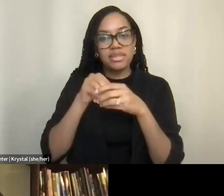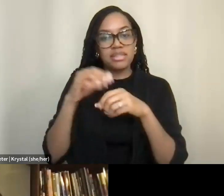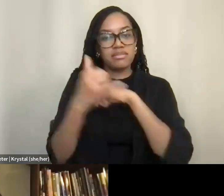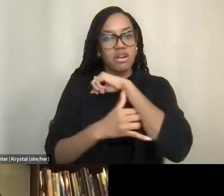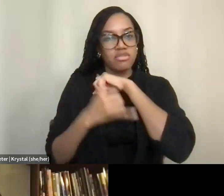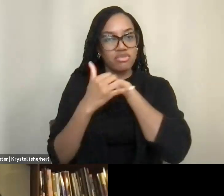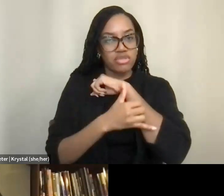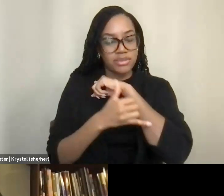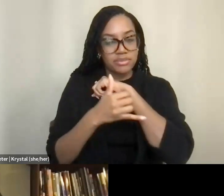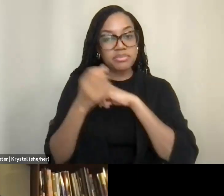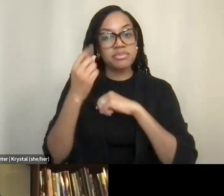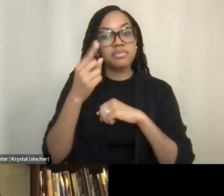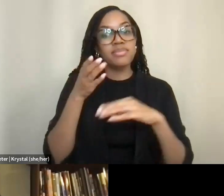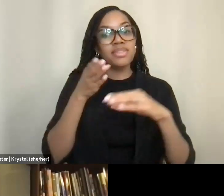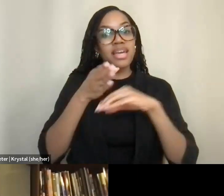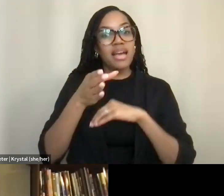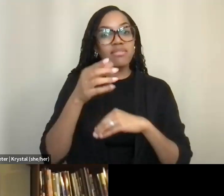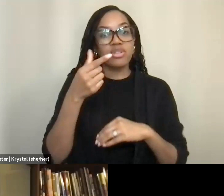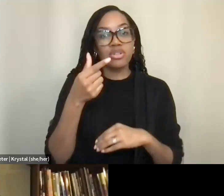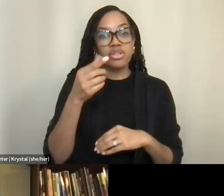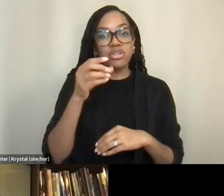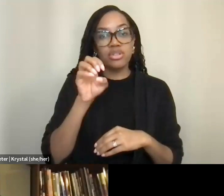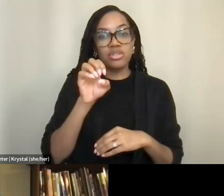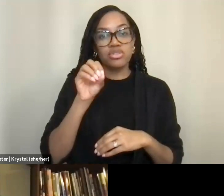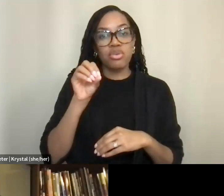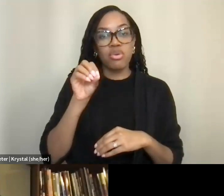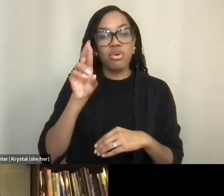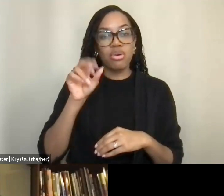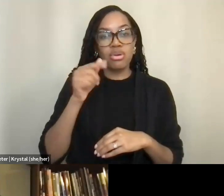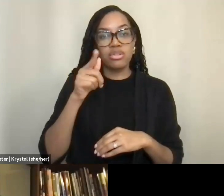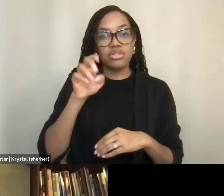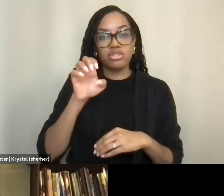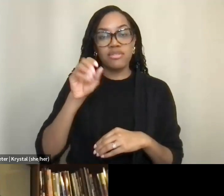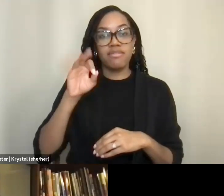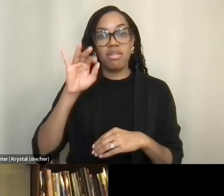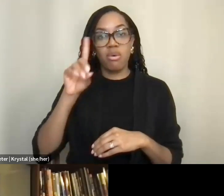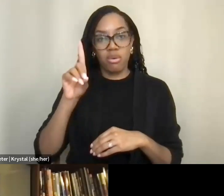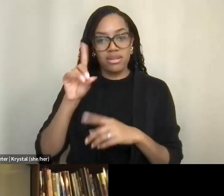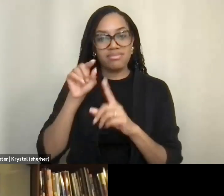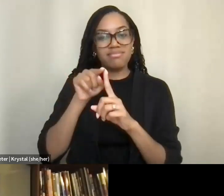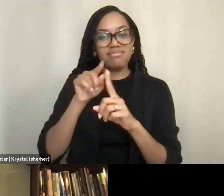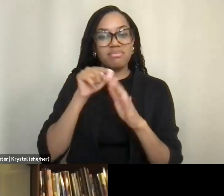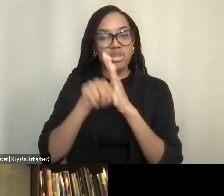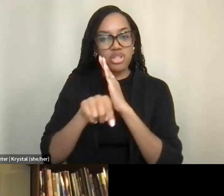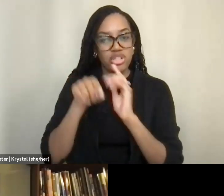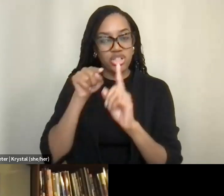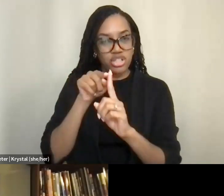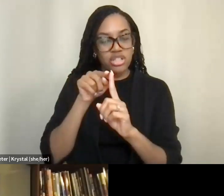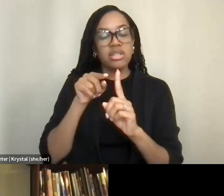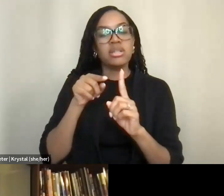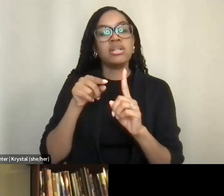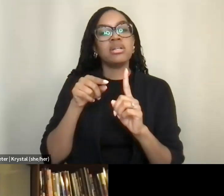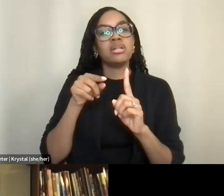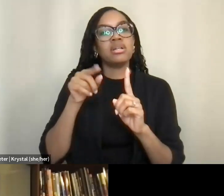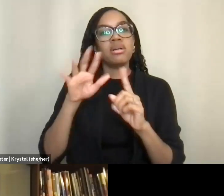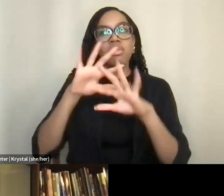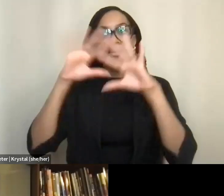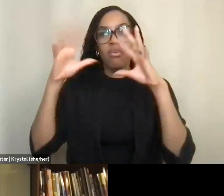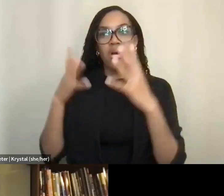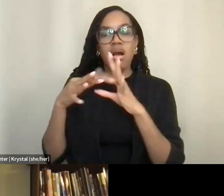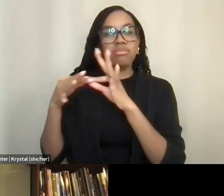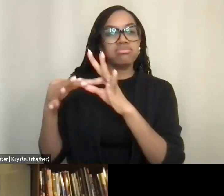Matter movement was very clear about solidarity with people around the world. If the 20th